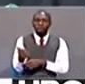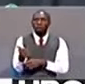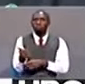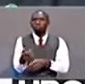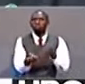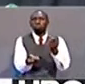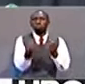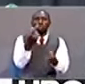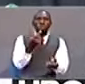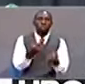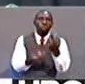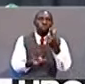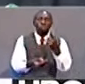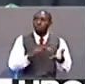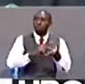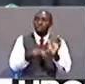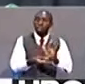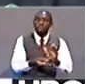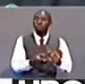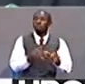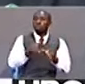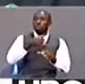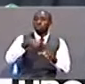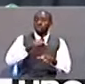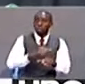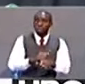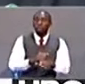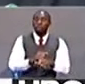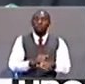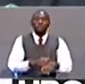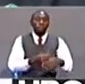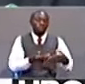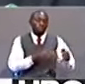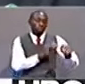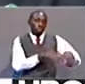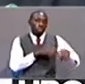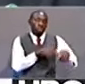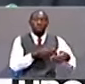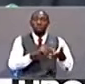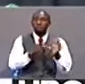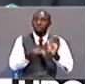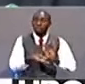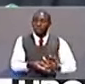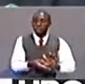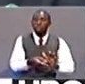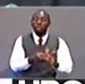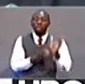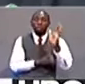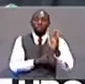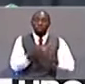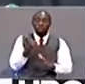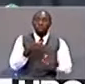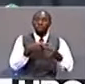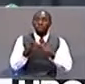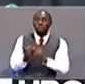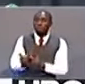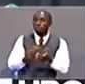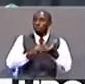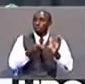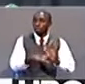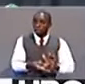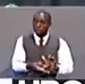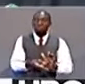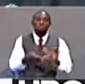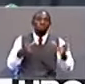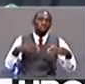projects, including the refinery and the new exploration projects. The development of the upstream projects guarantees